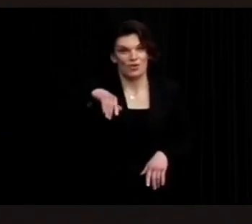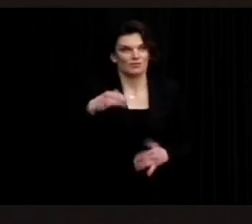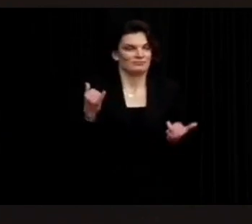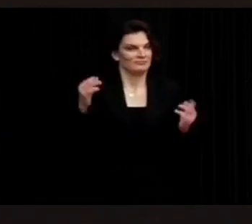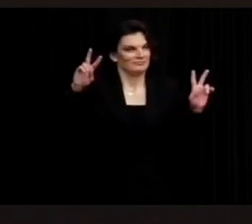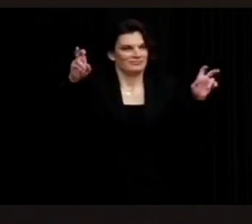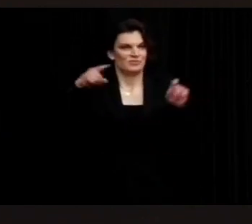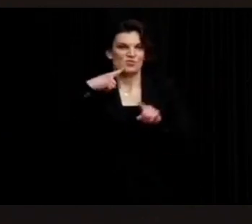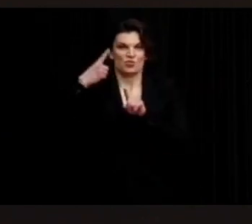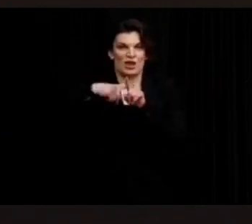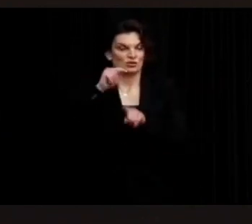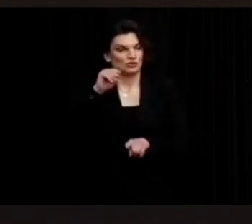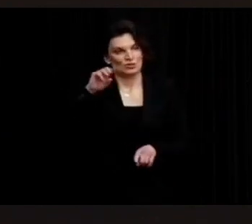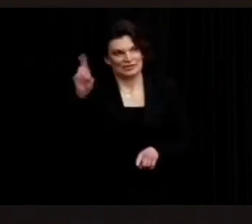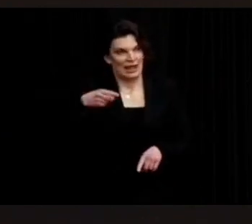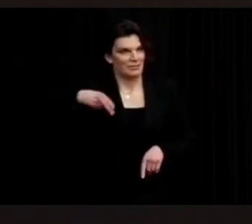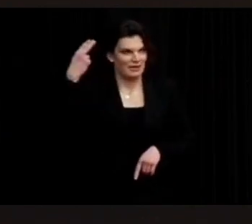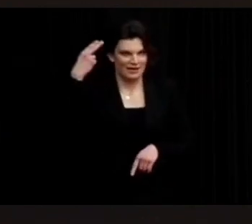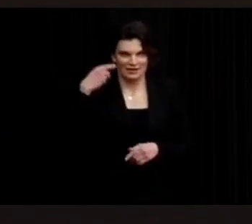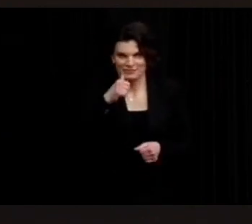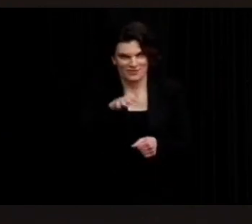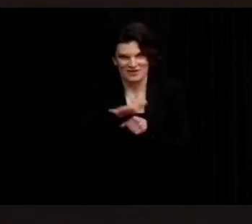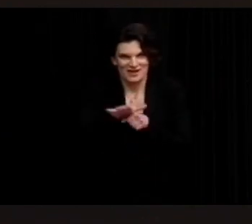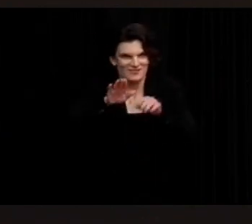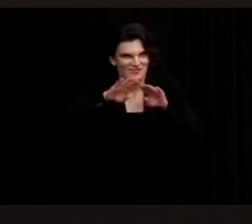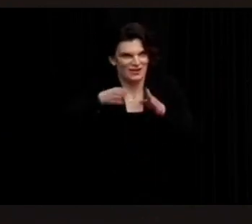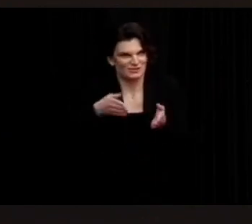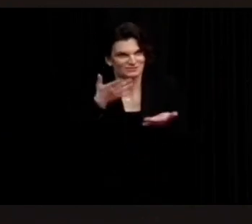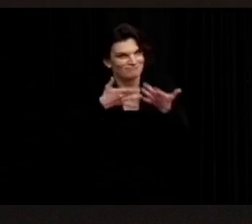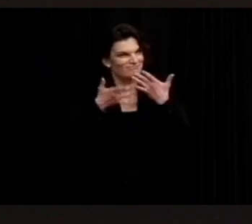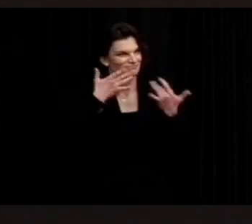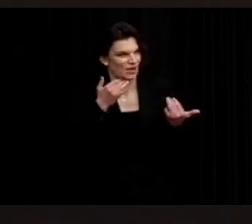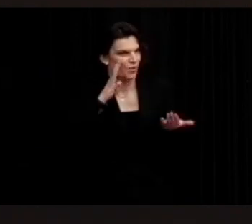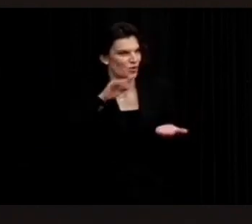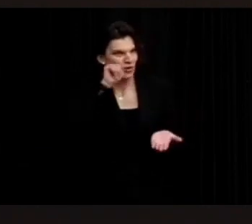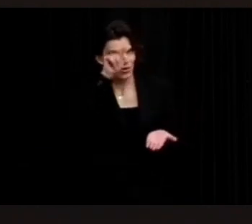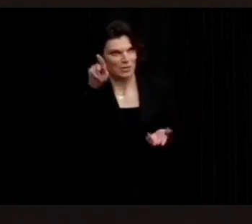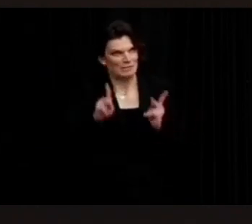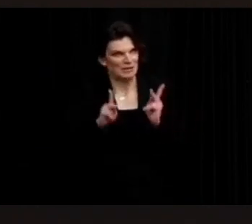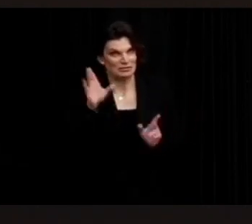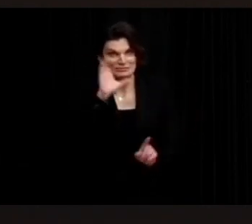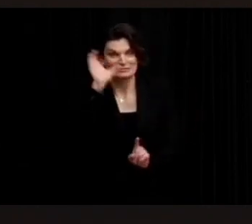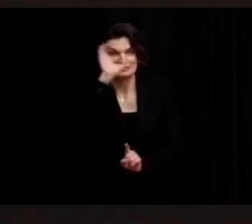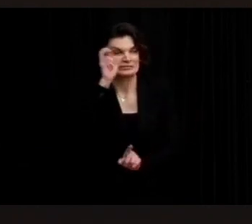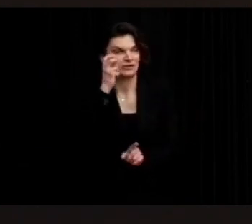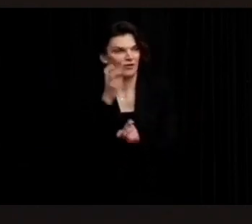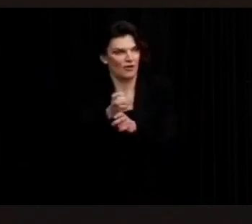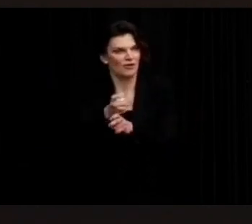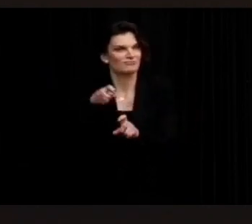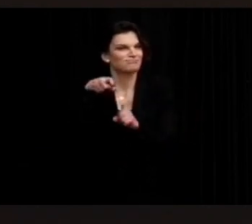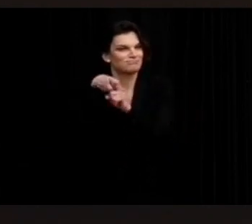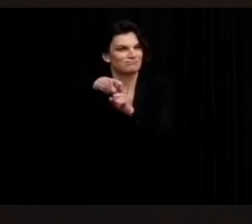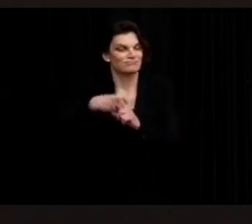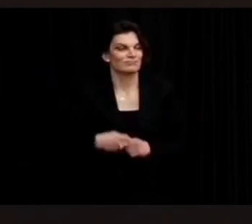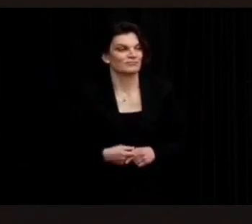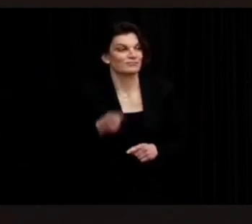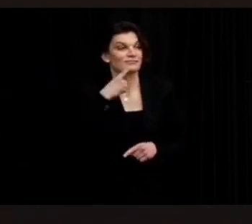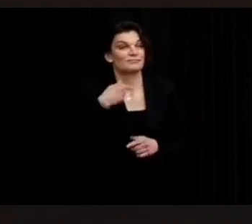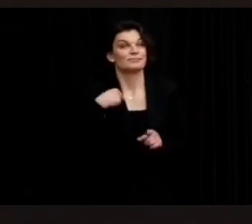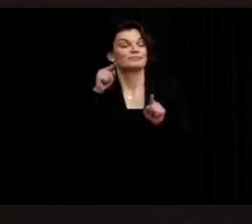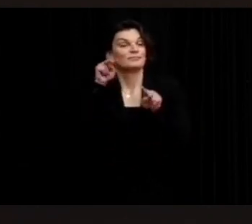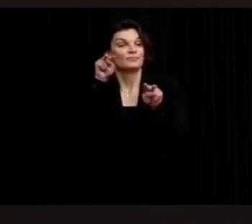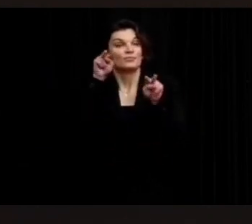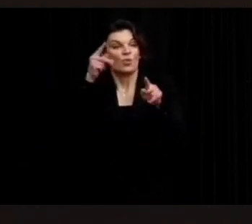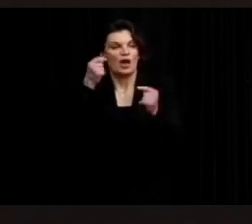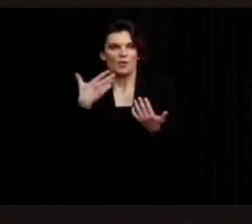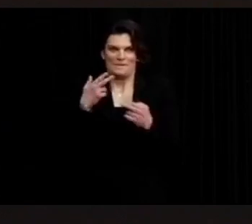We don't have enough housing. As I said in my State of the State earlier this year, our response is build, baby, build.